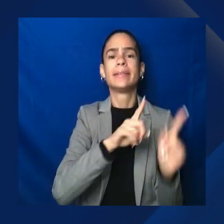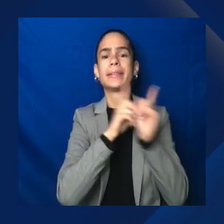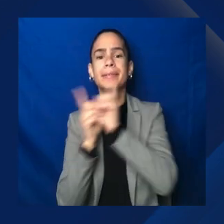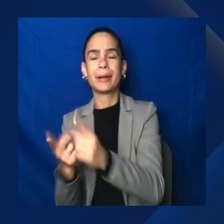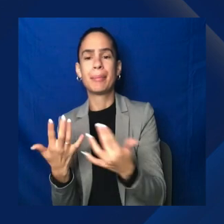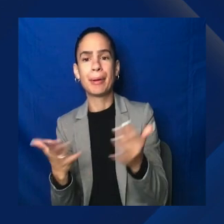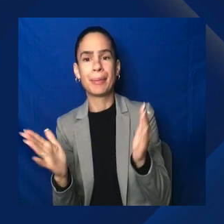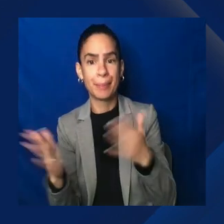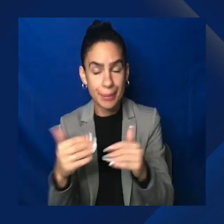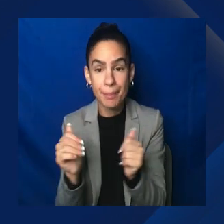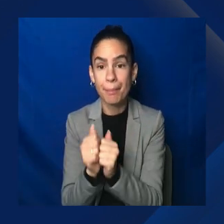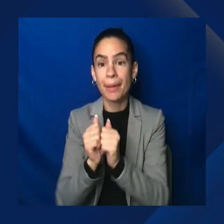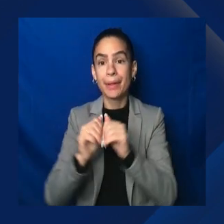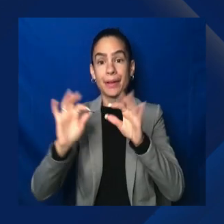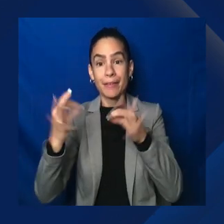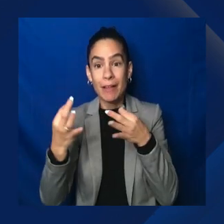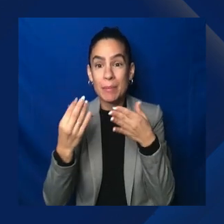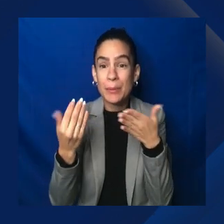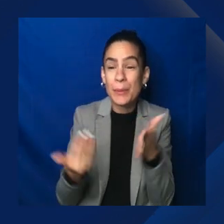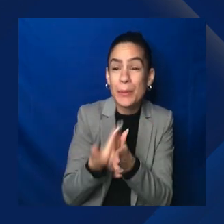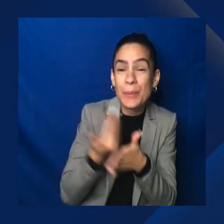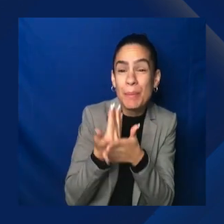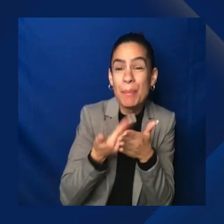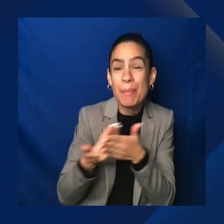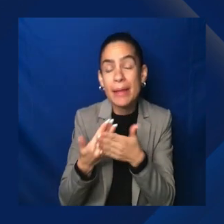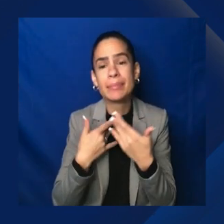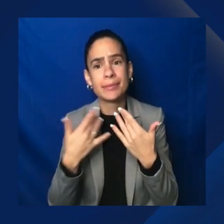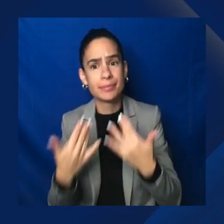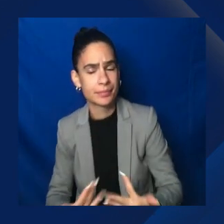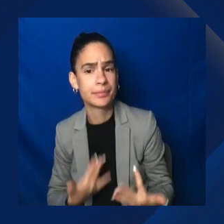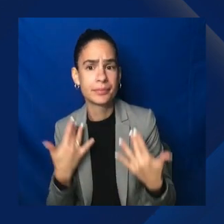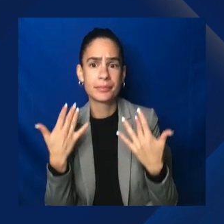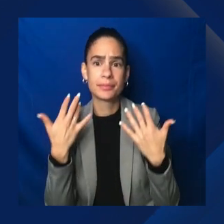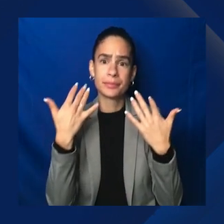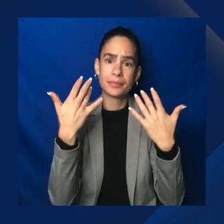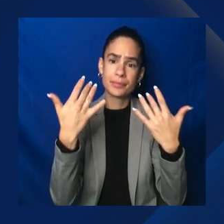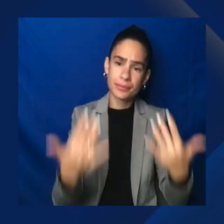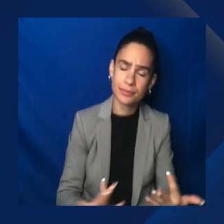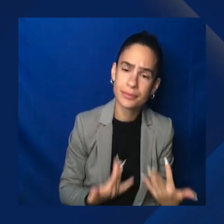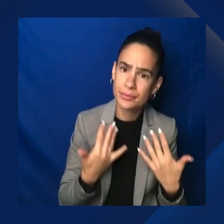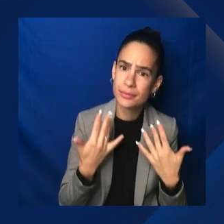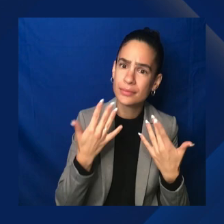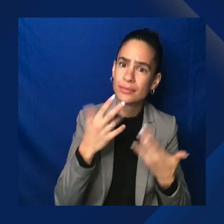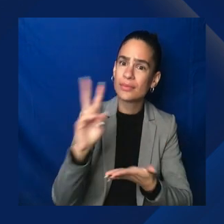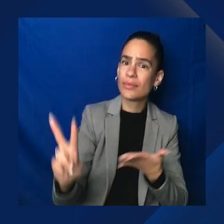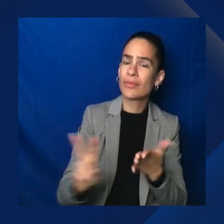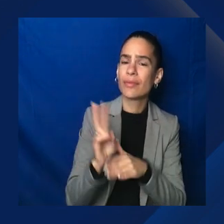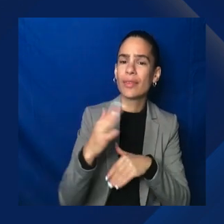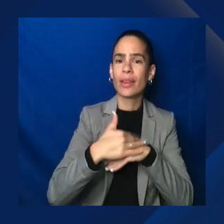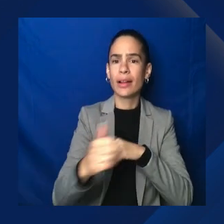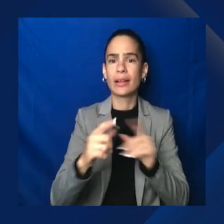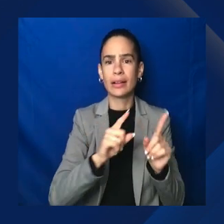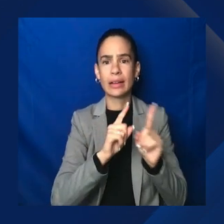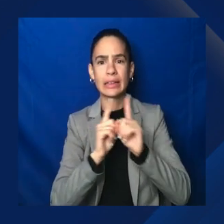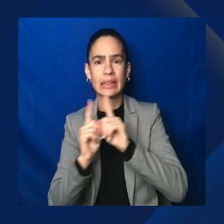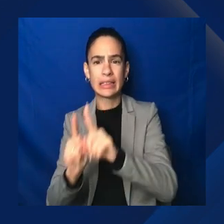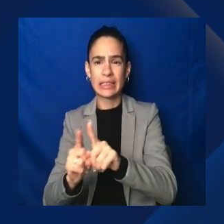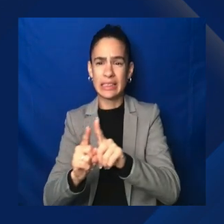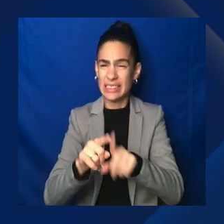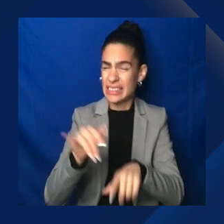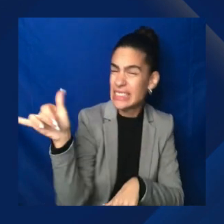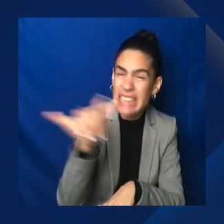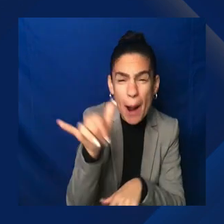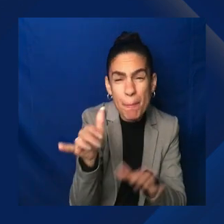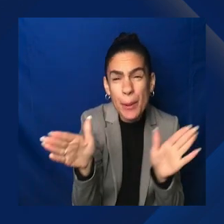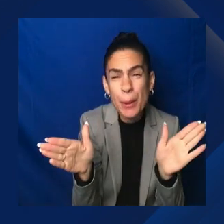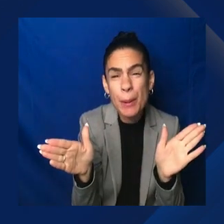grandbaby. 2 hours later, we were escorted to the same counseling room again.